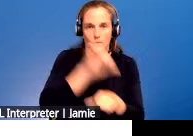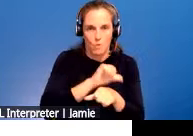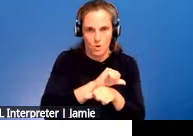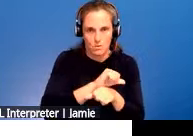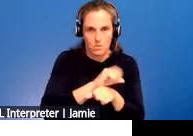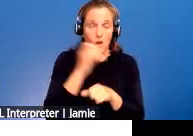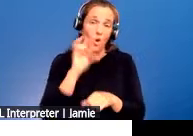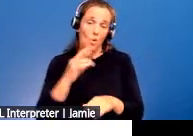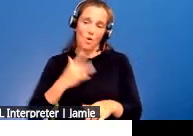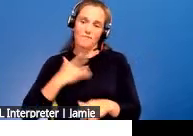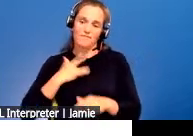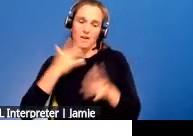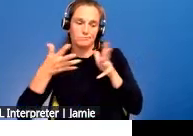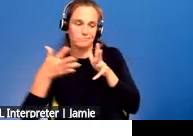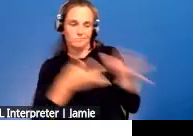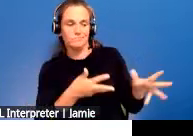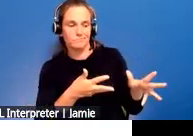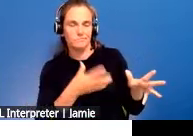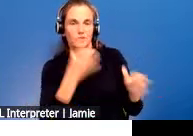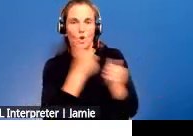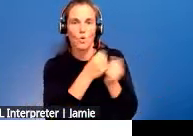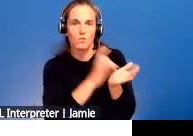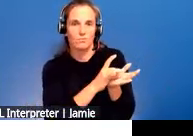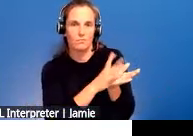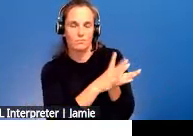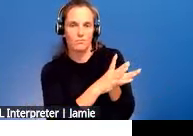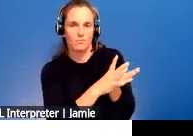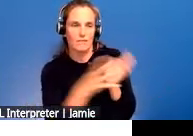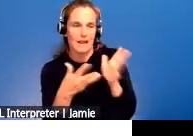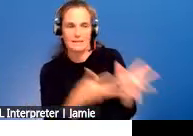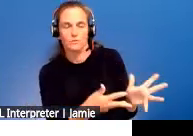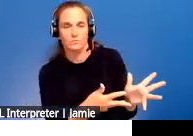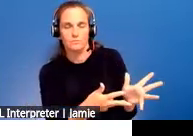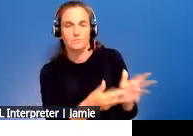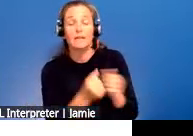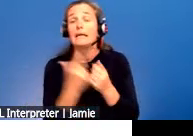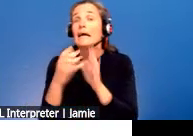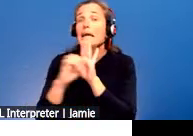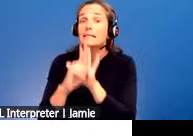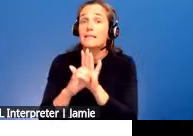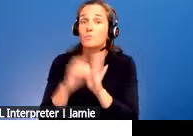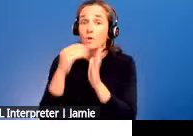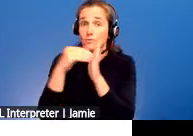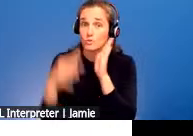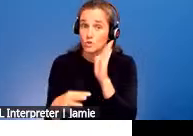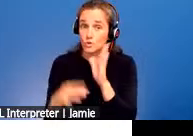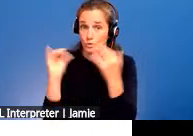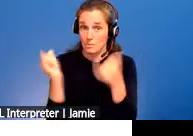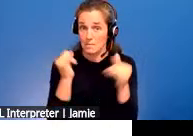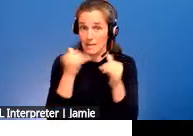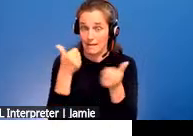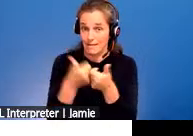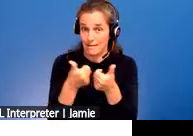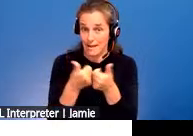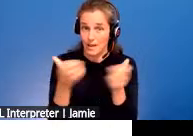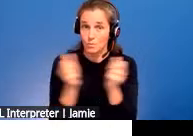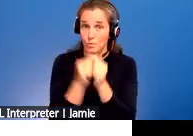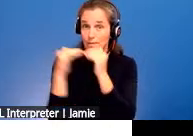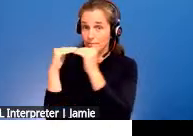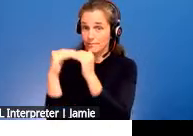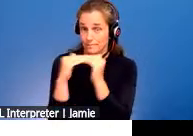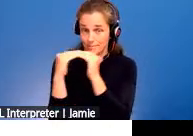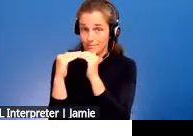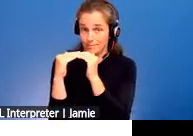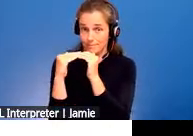out, excluded. There was an example of a student who was playing a game with his peers and the game